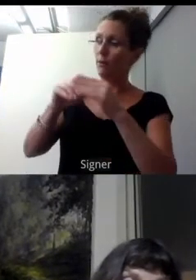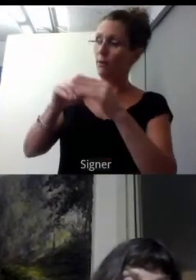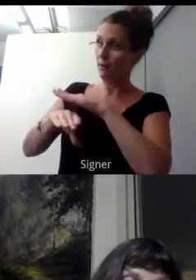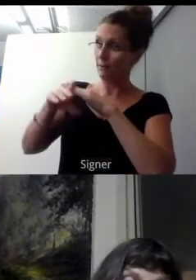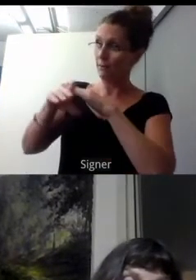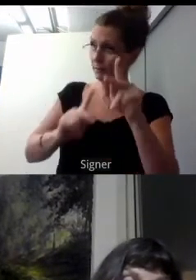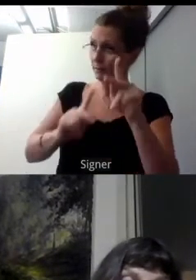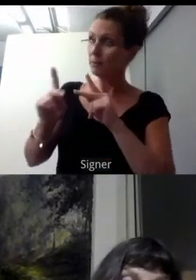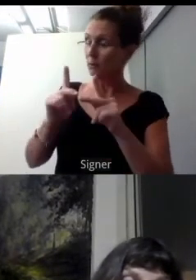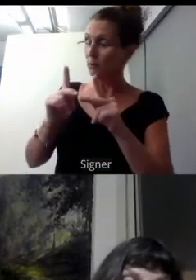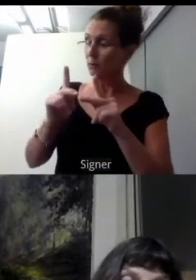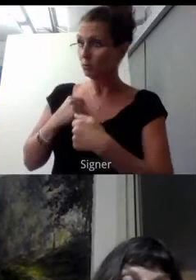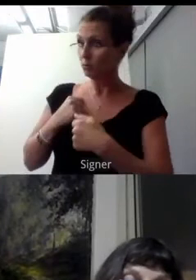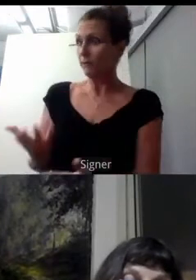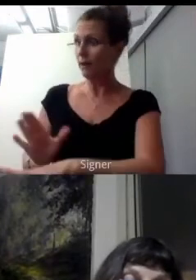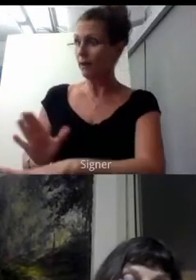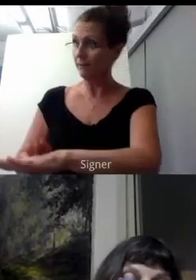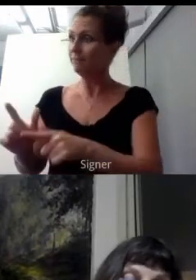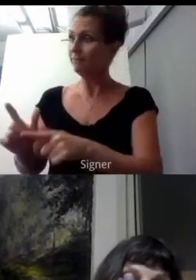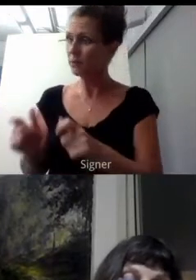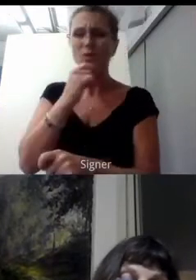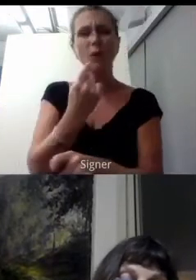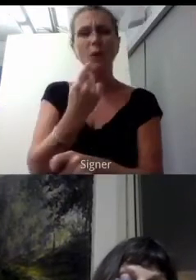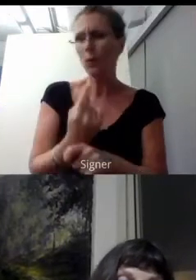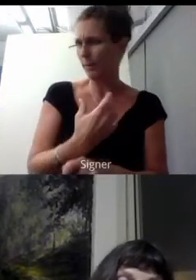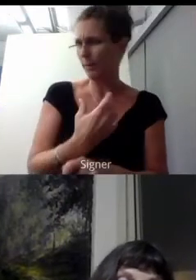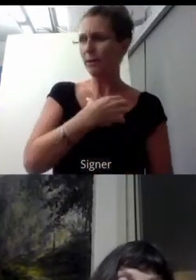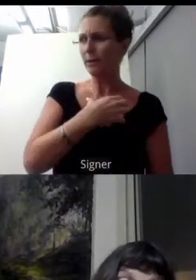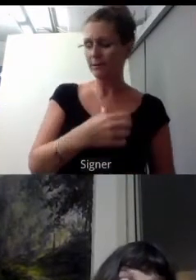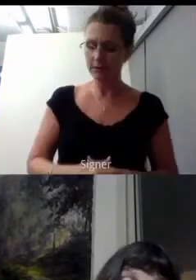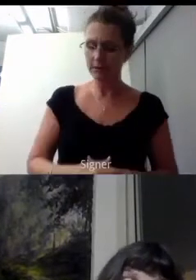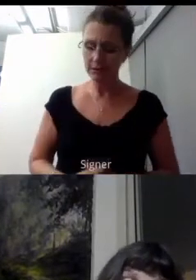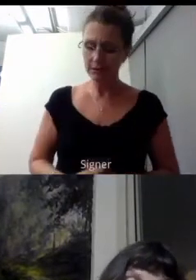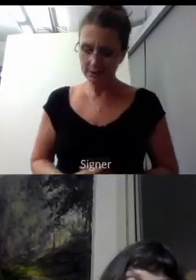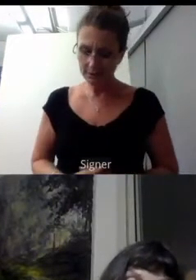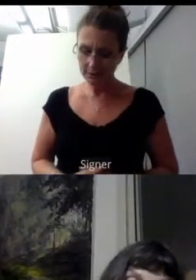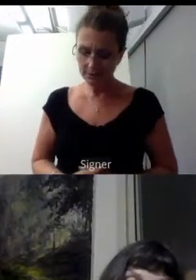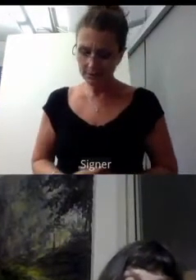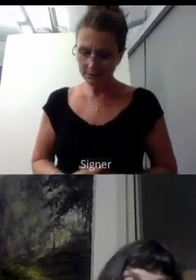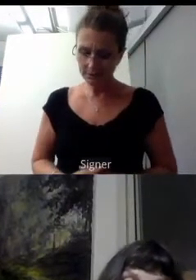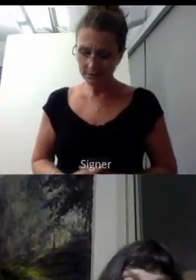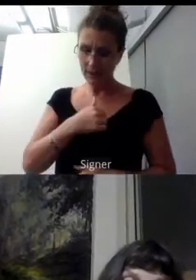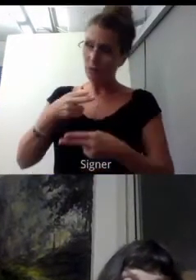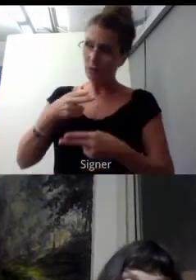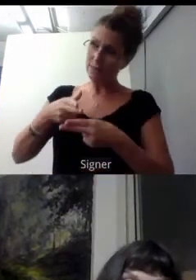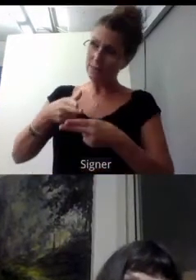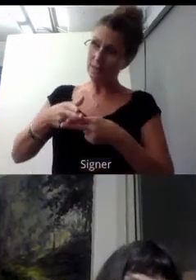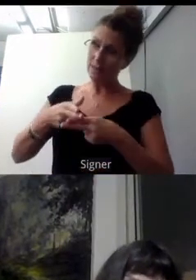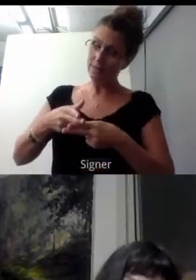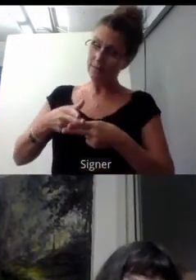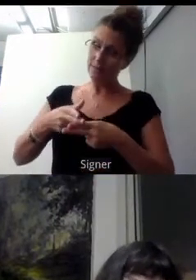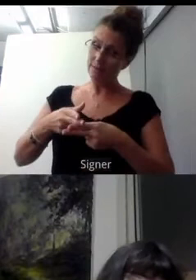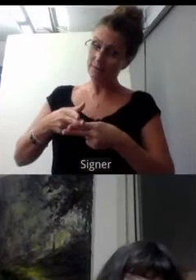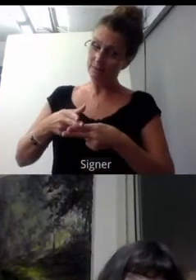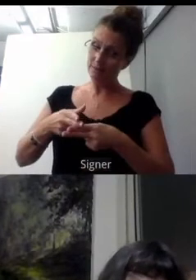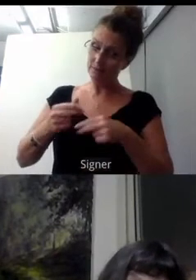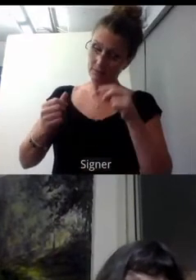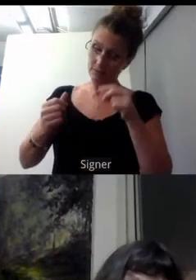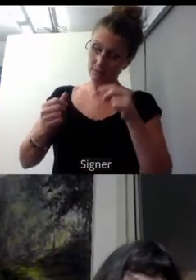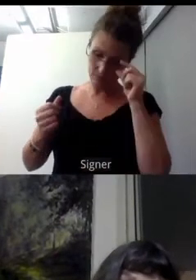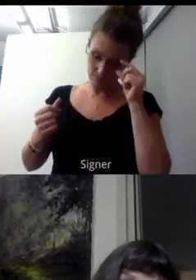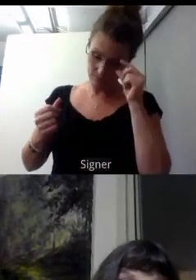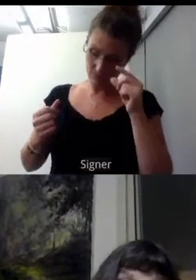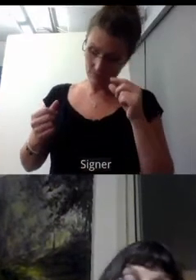the main aim of us for MOS is to solve the problem of the applicant,